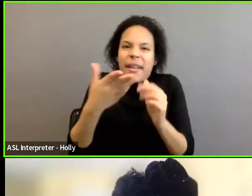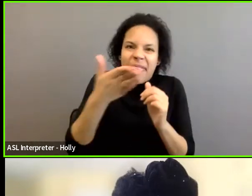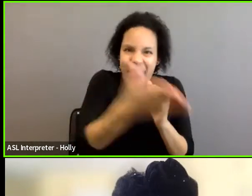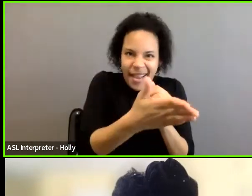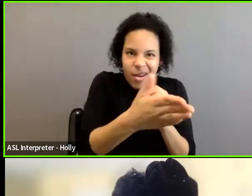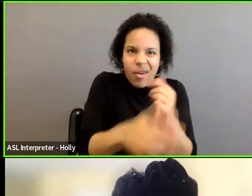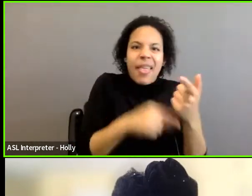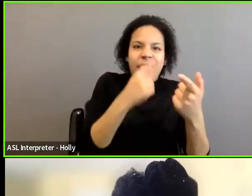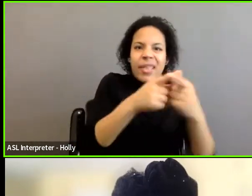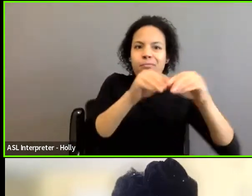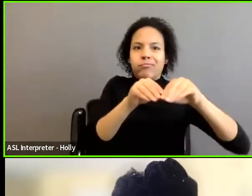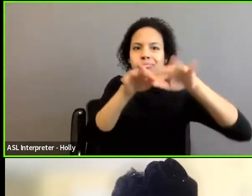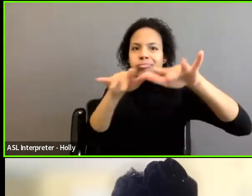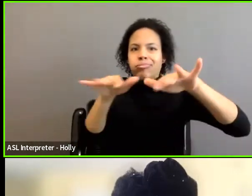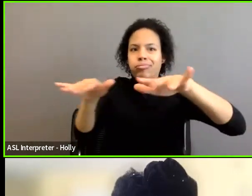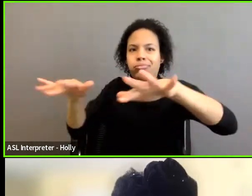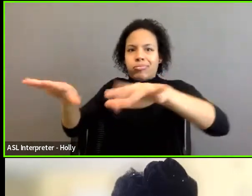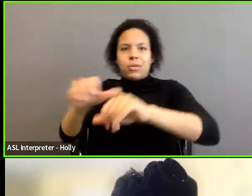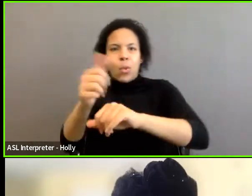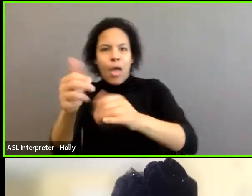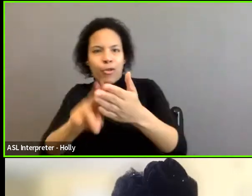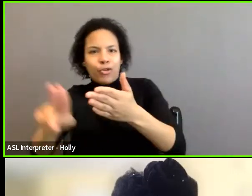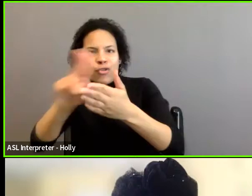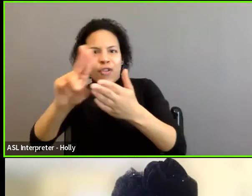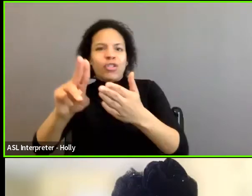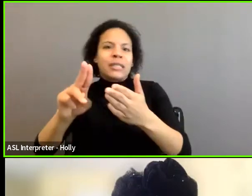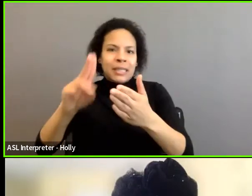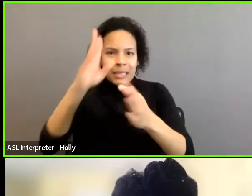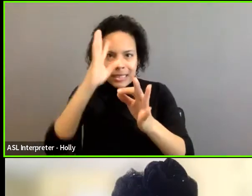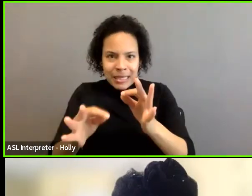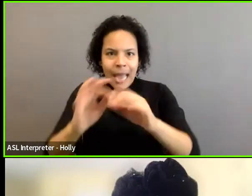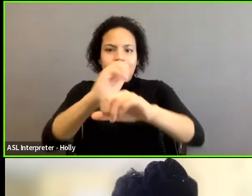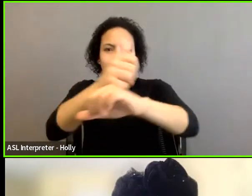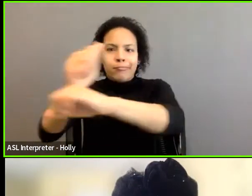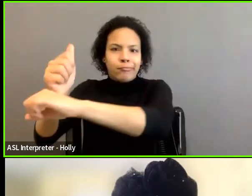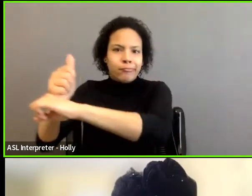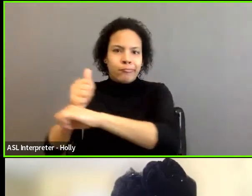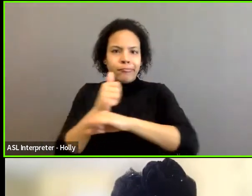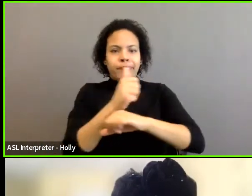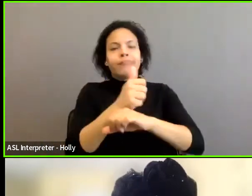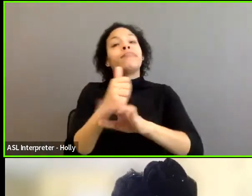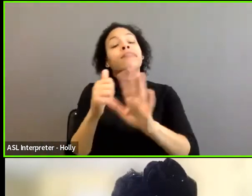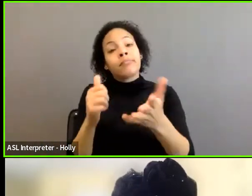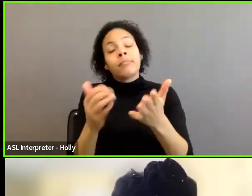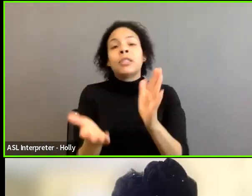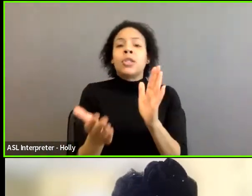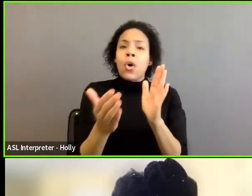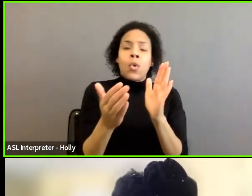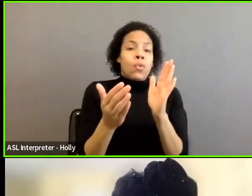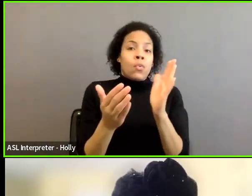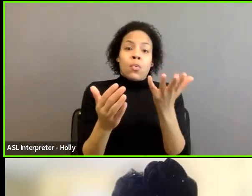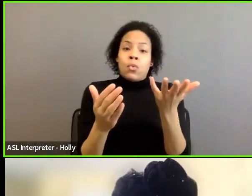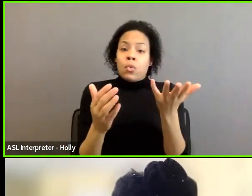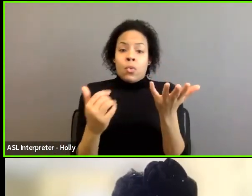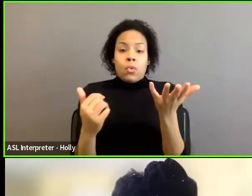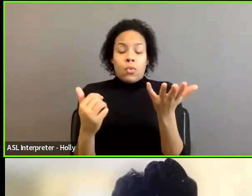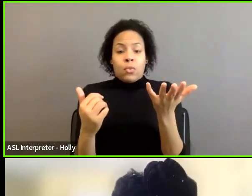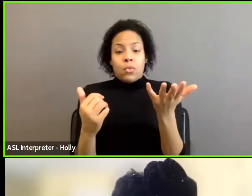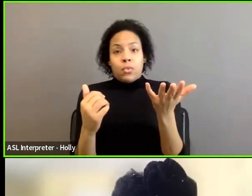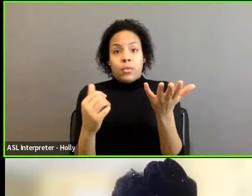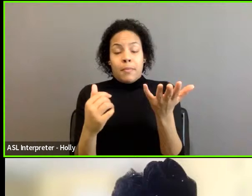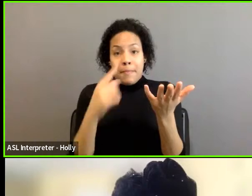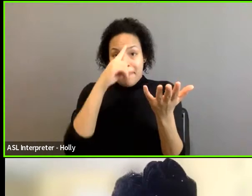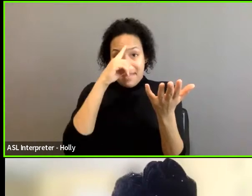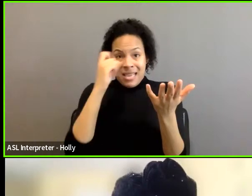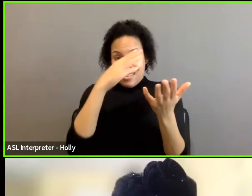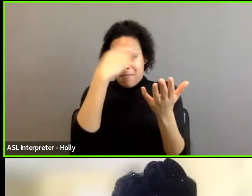tangible successes that have been birthed from the Black Student Union. And we see how the Black Student